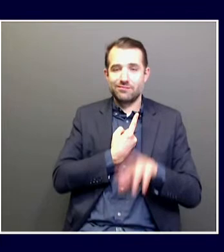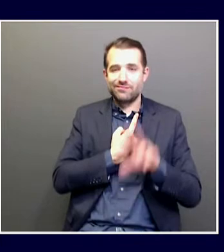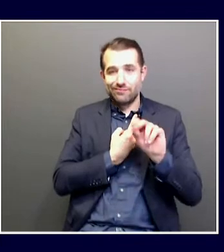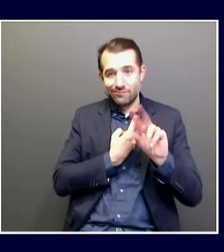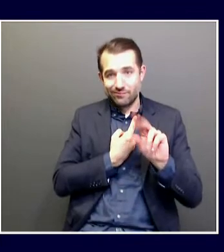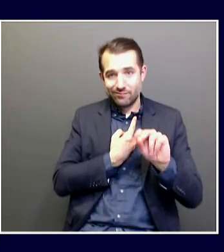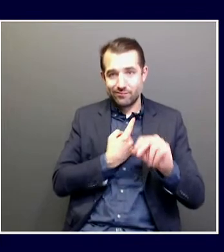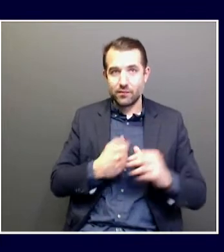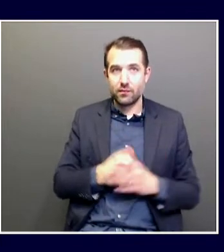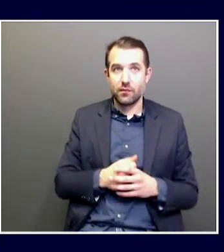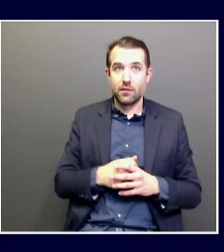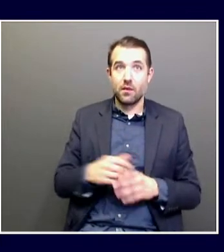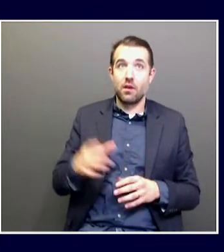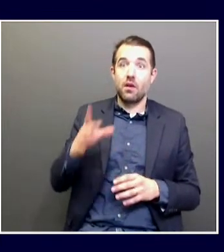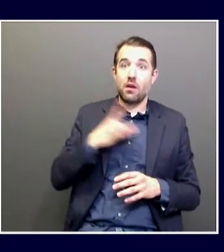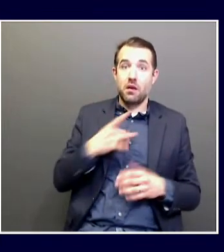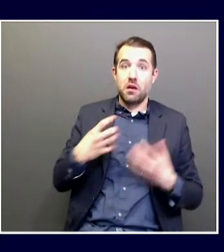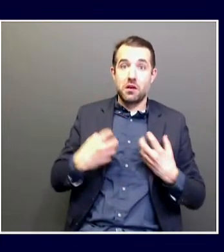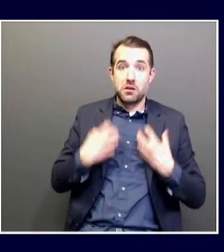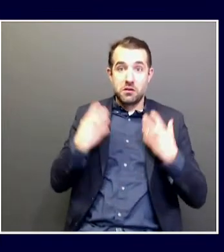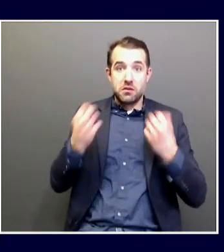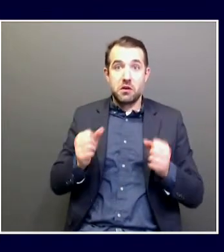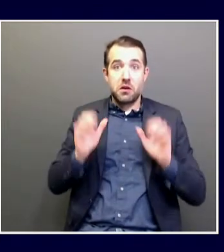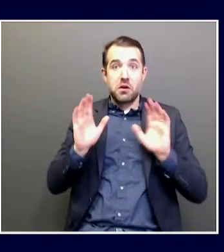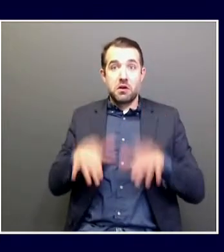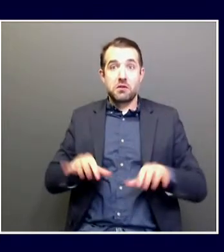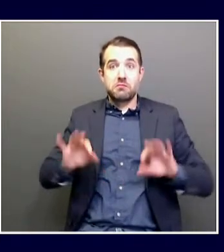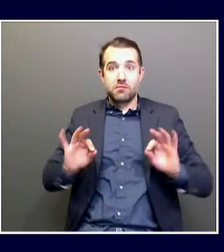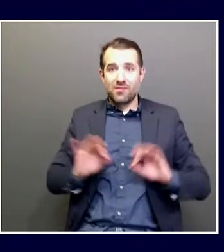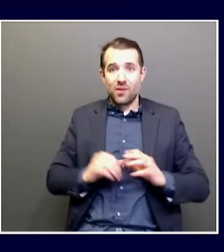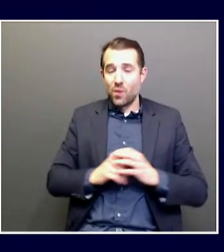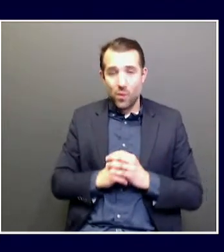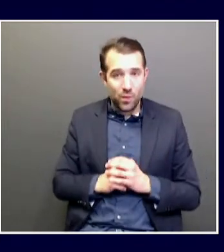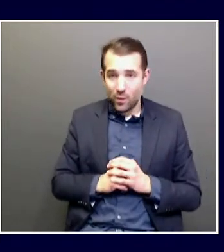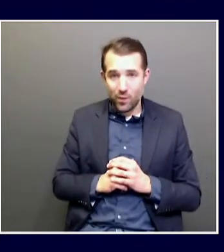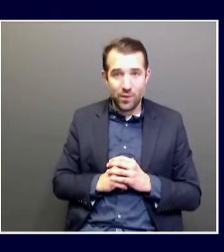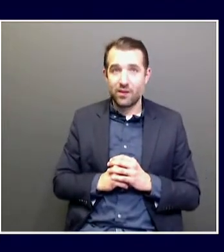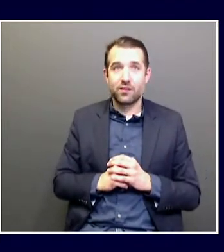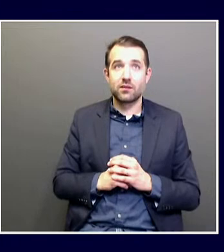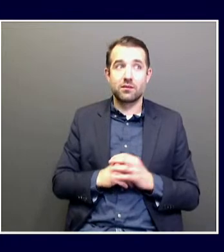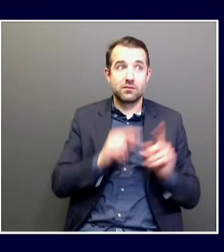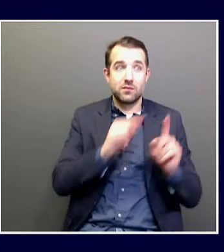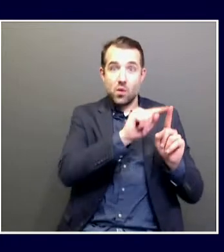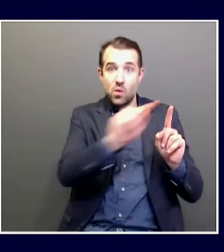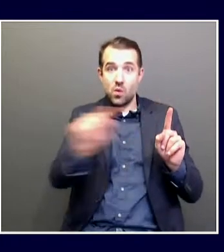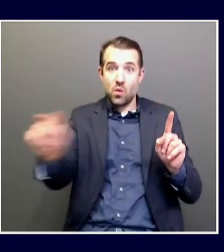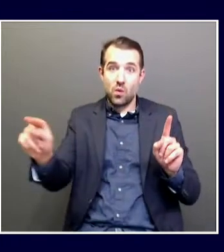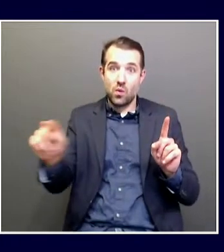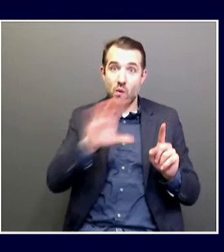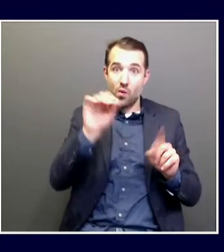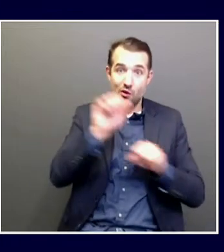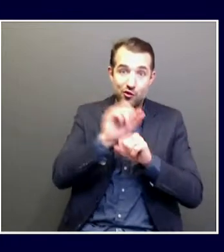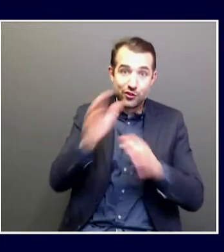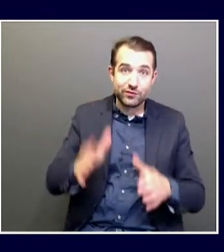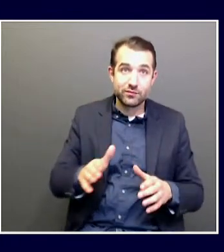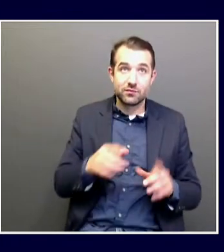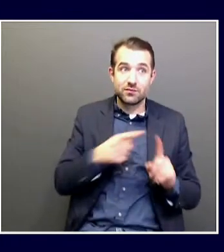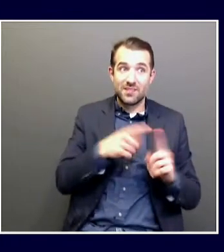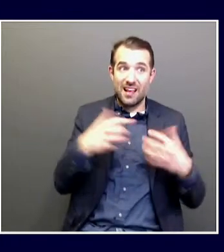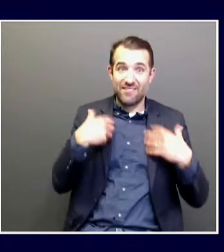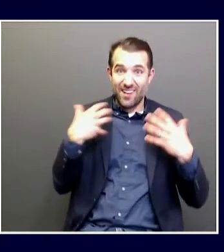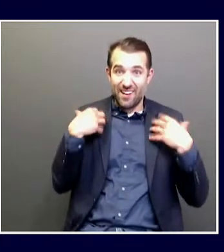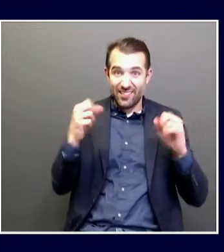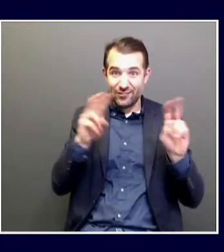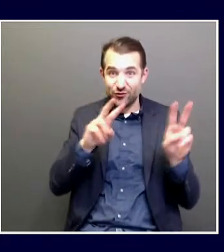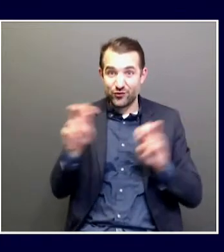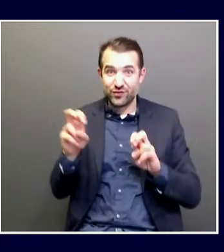might fare okay with a milder case, what about your coworkers? Do you work with someone who's had a bone marrow transplant? What